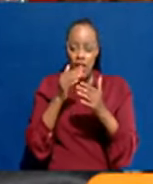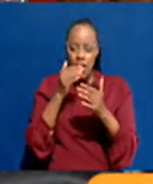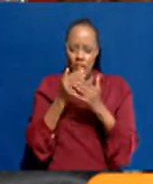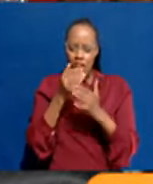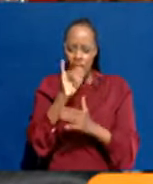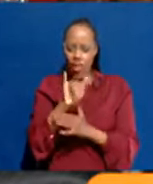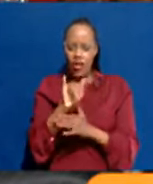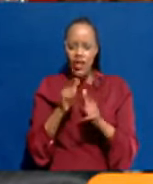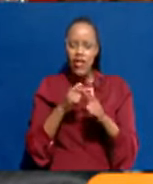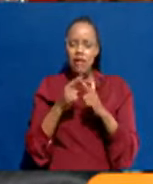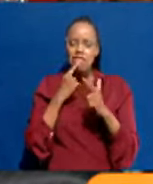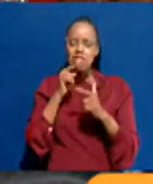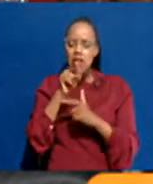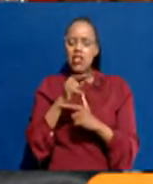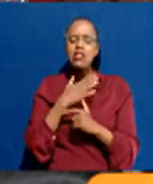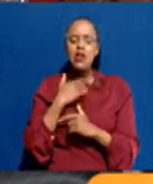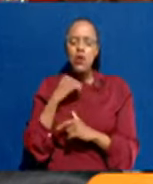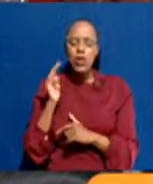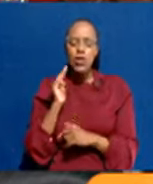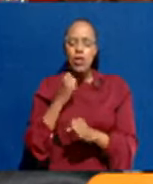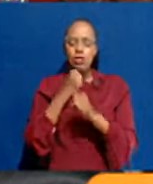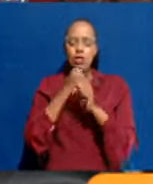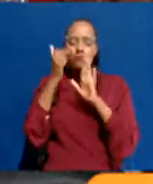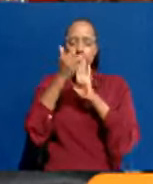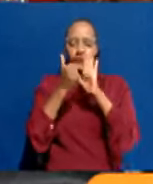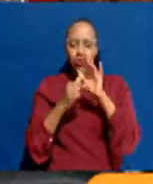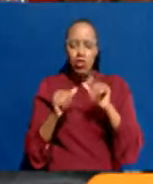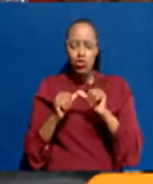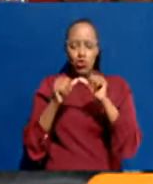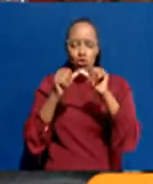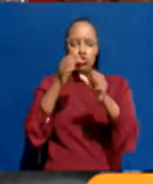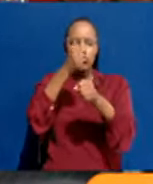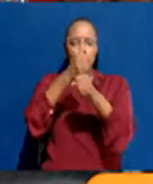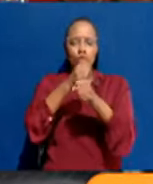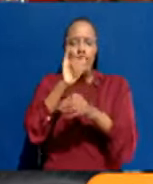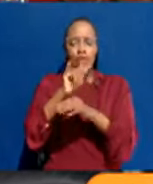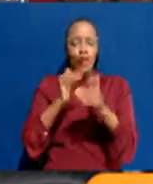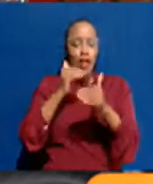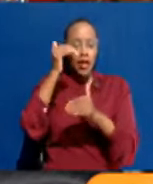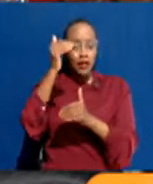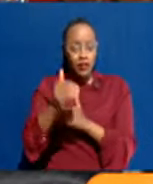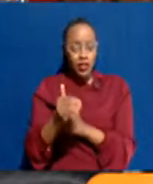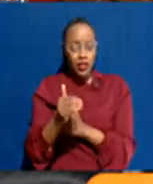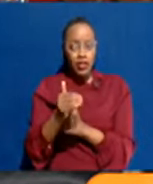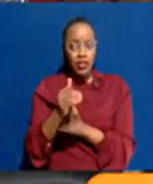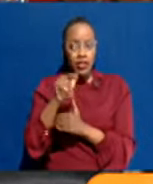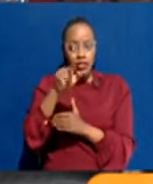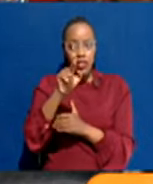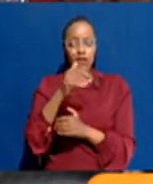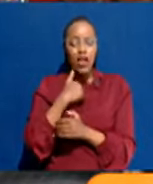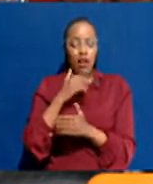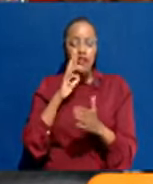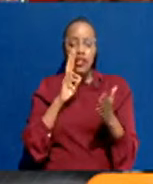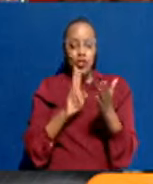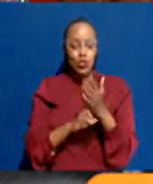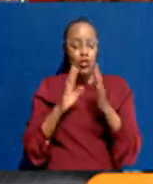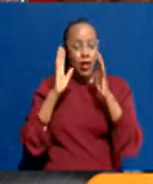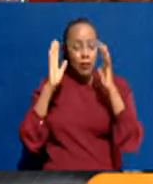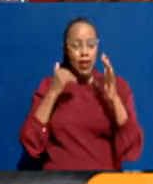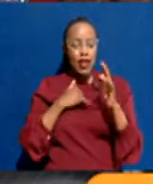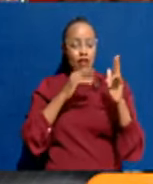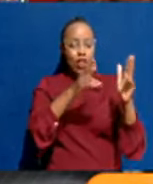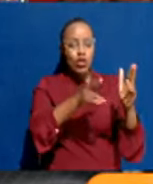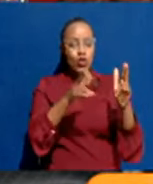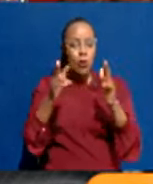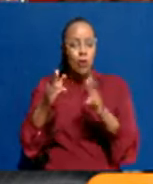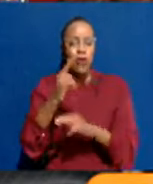you, Sasa, that's what I want us to do. Go on. After that, he wants results. And normally he will